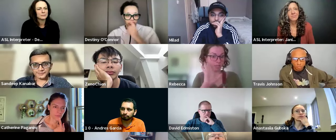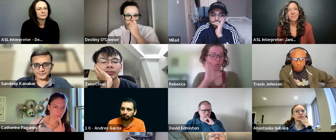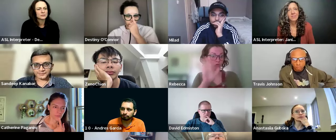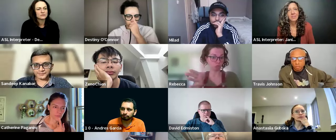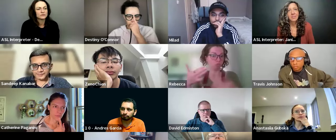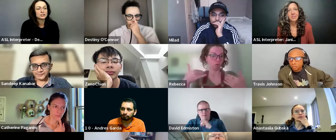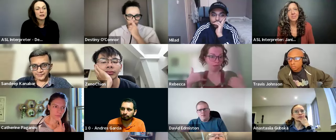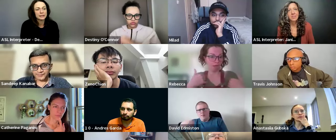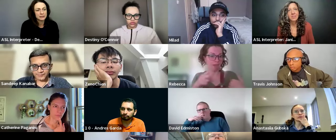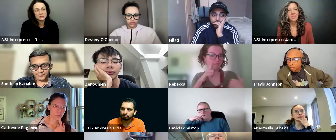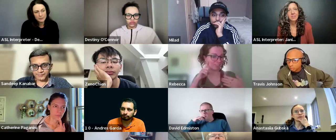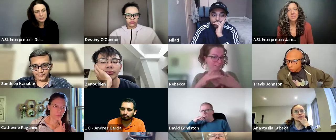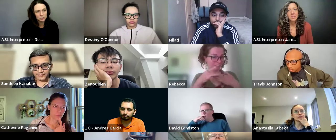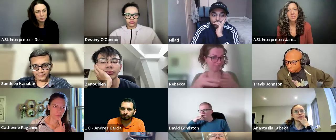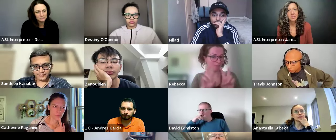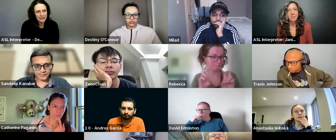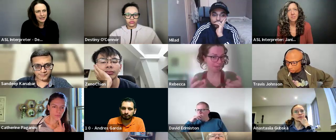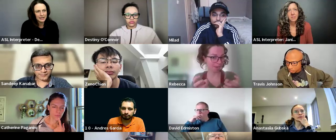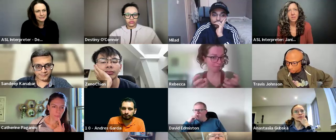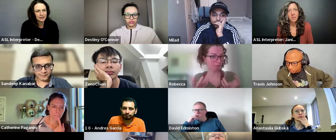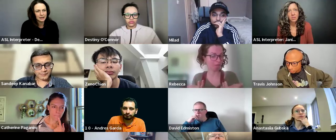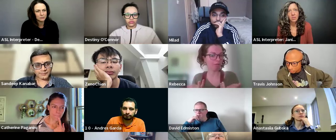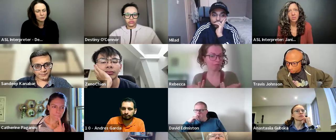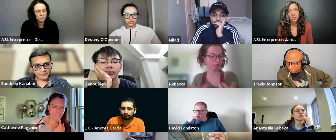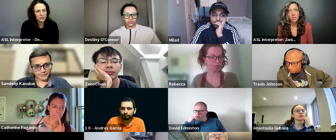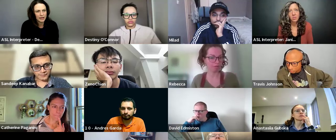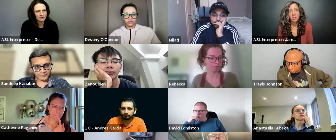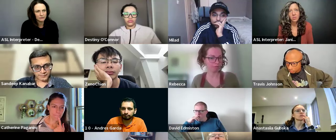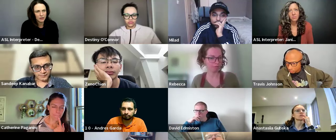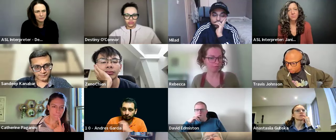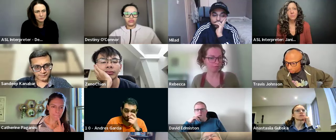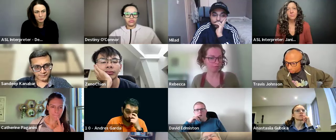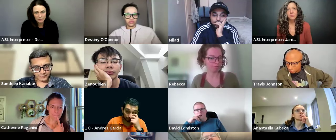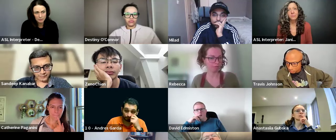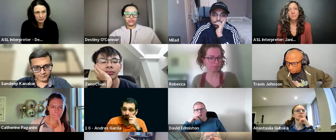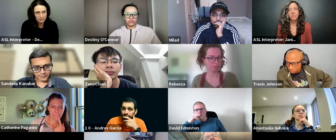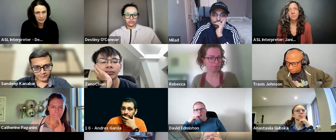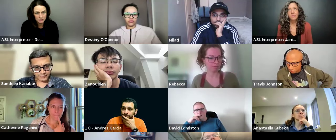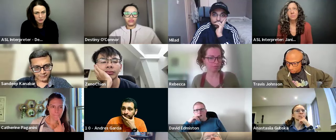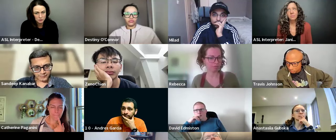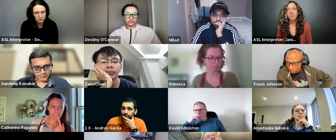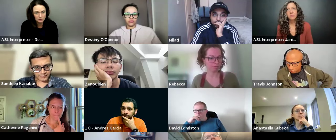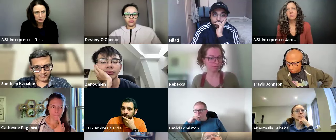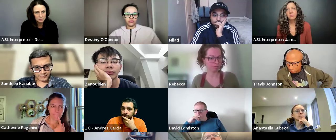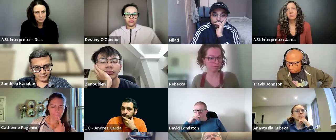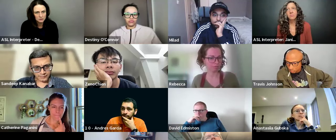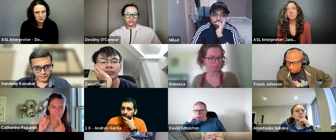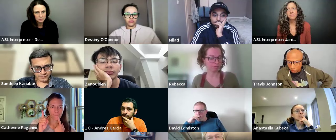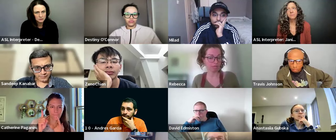So, Salt Lake is coming soon, and we have do we have people leading panels there as